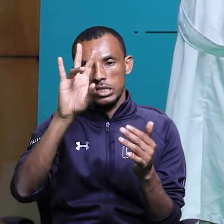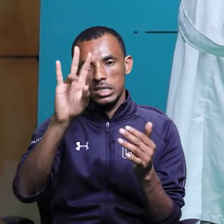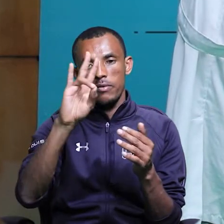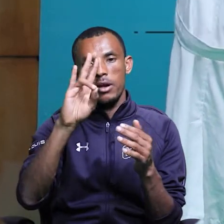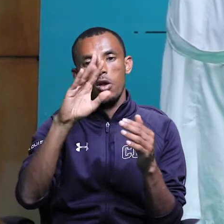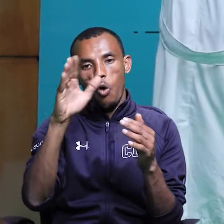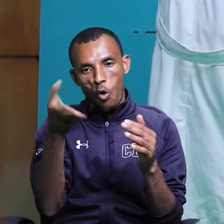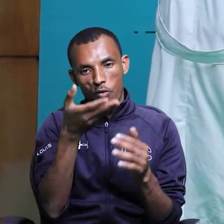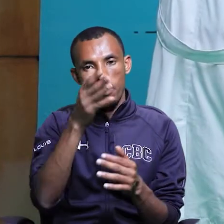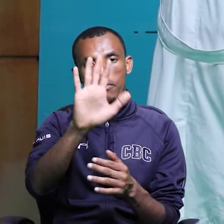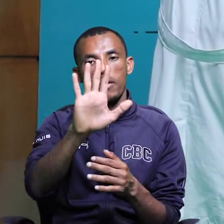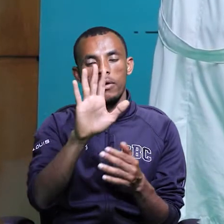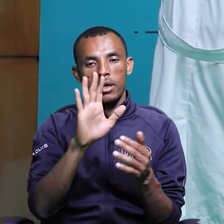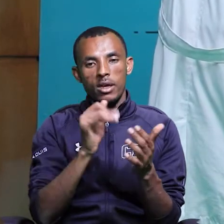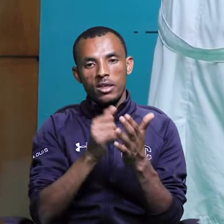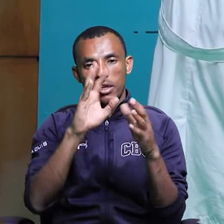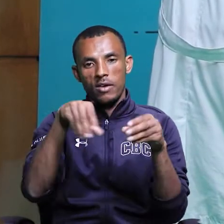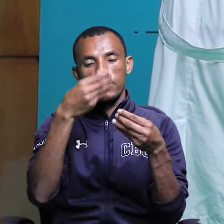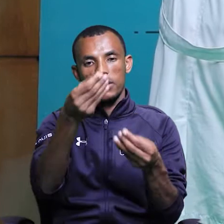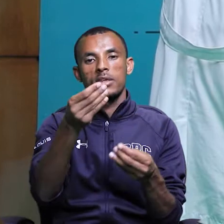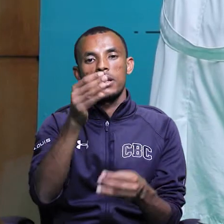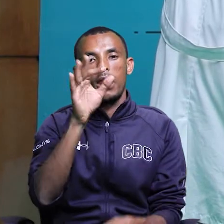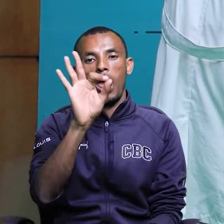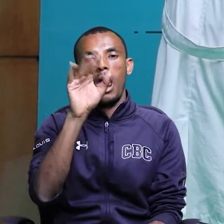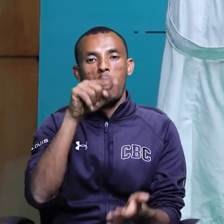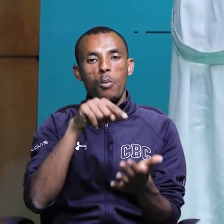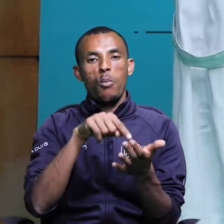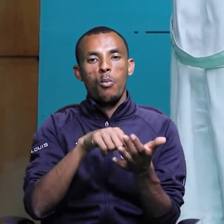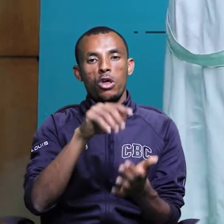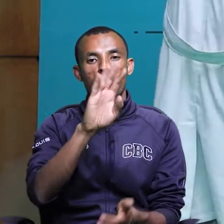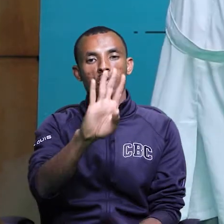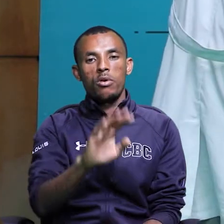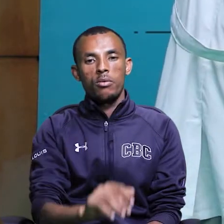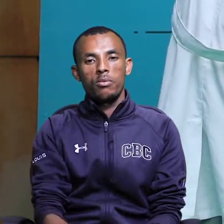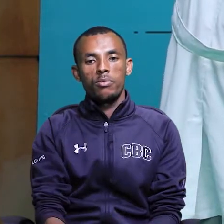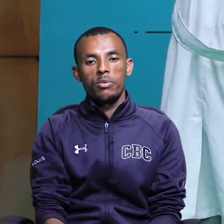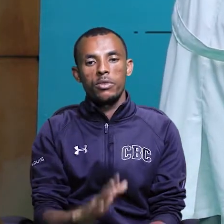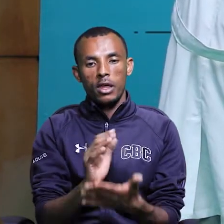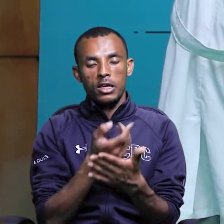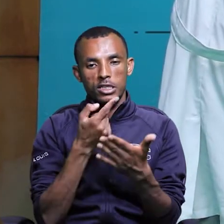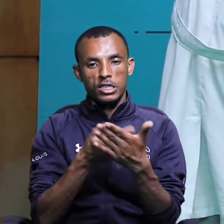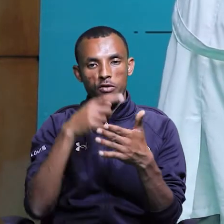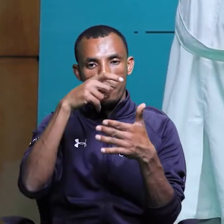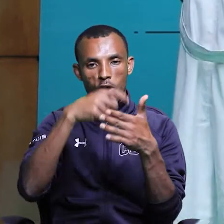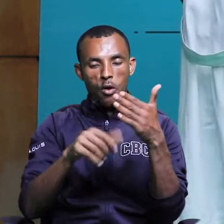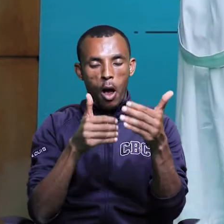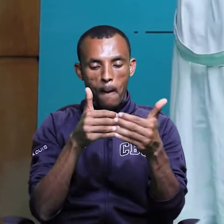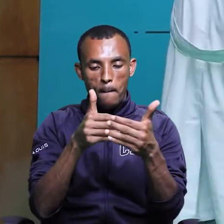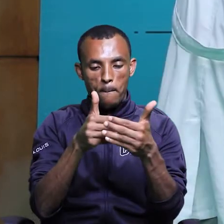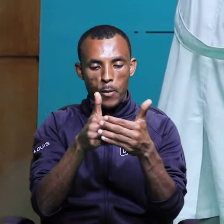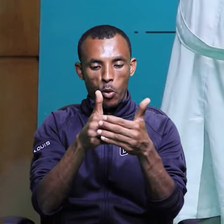5, which gives a result 9.4. Take this value